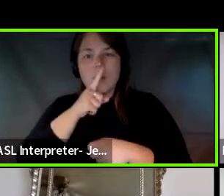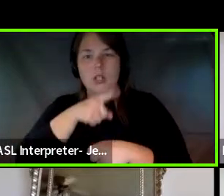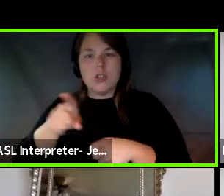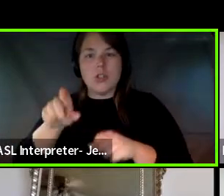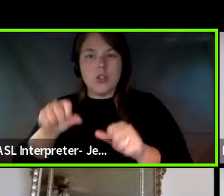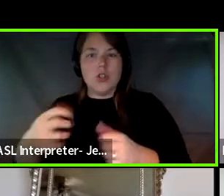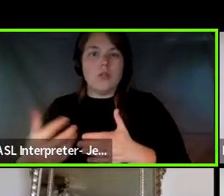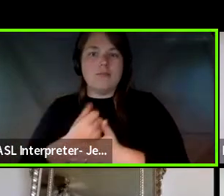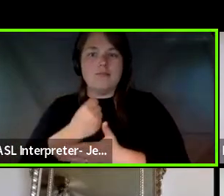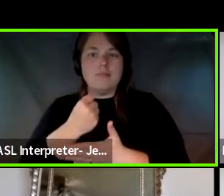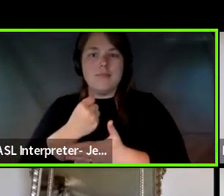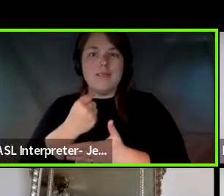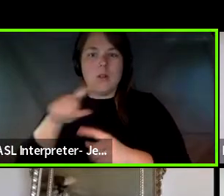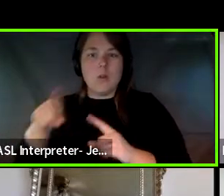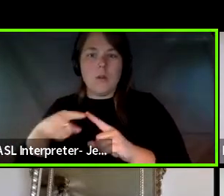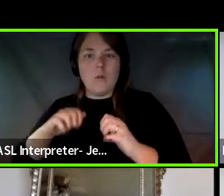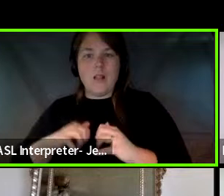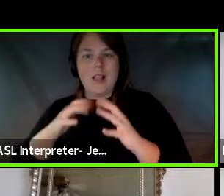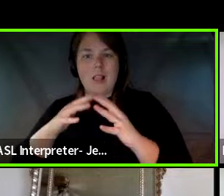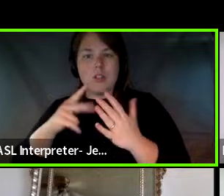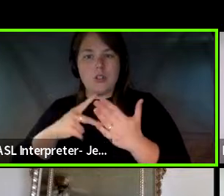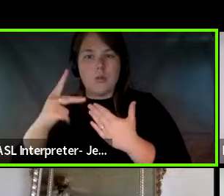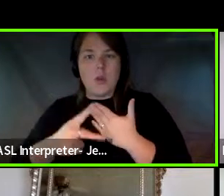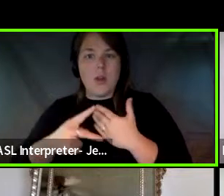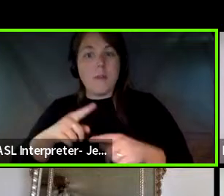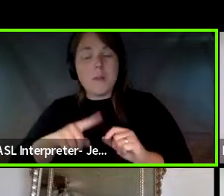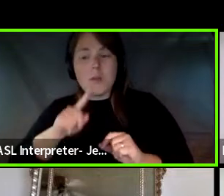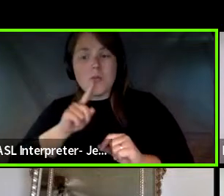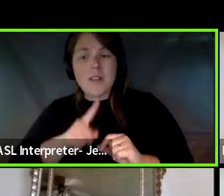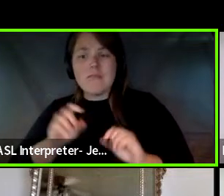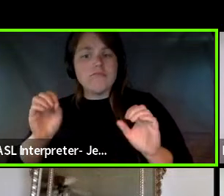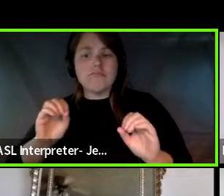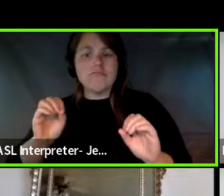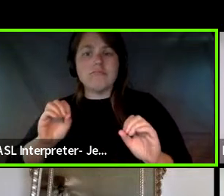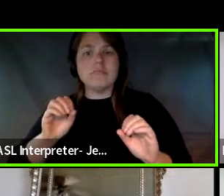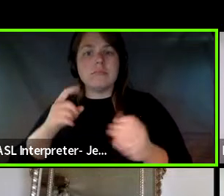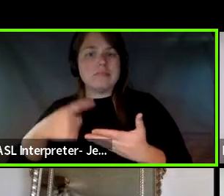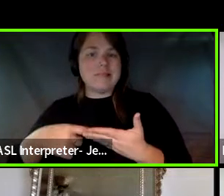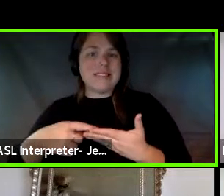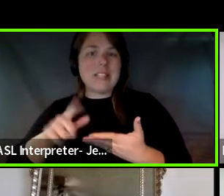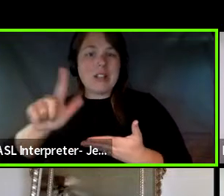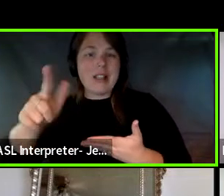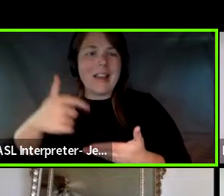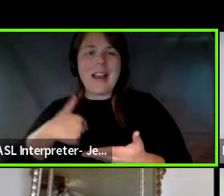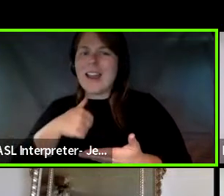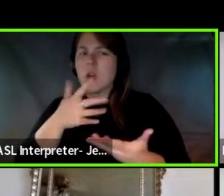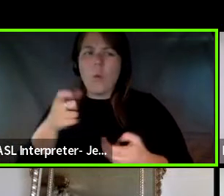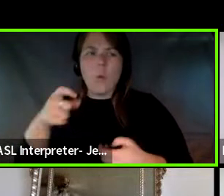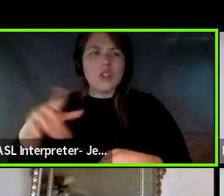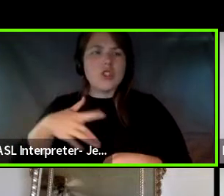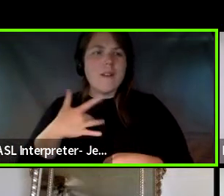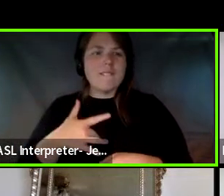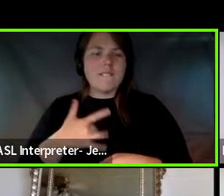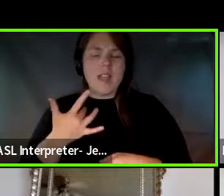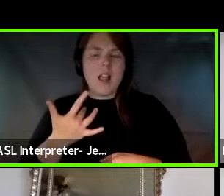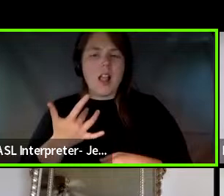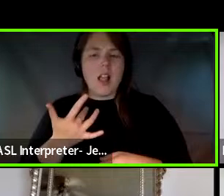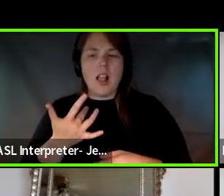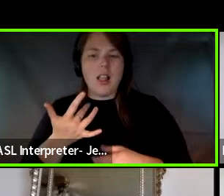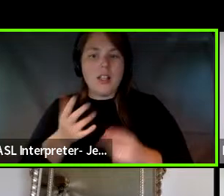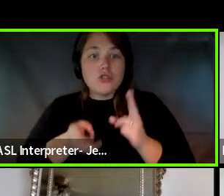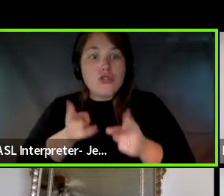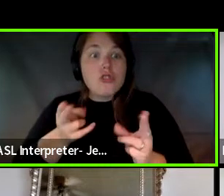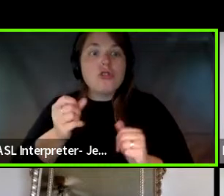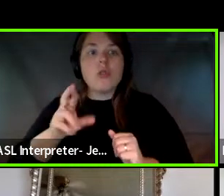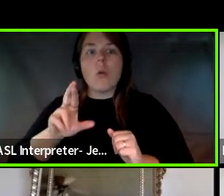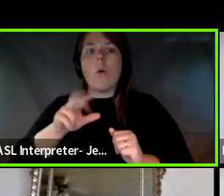the program. But certainly not. That can always be a discussion later, and I don't want folks to feel like it's urgent or that you're